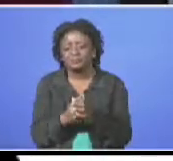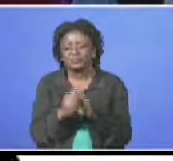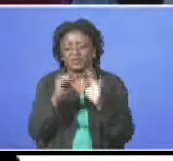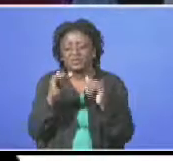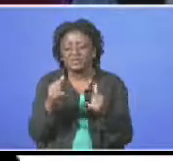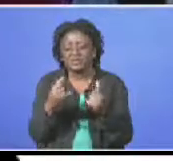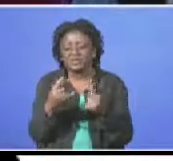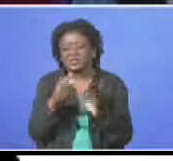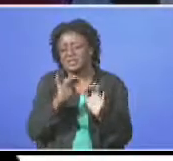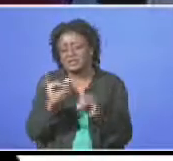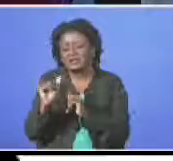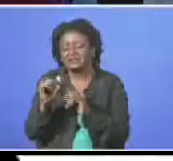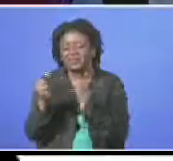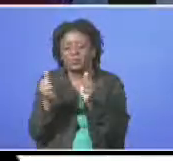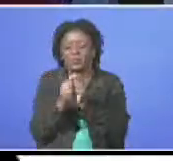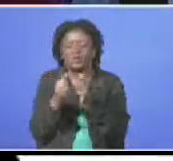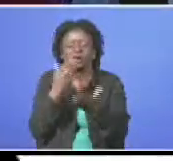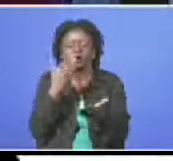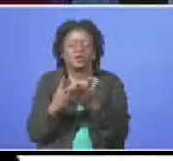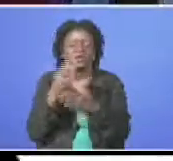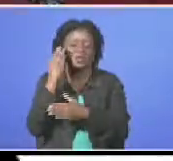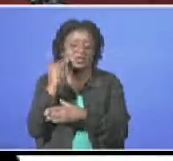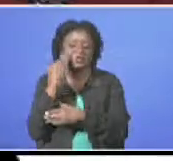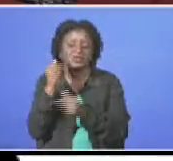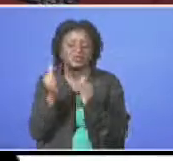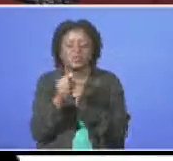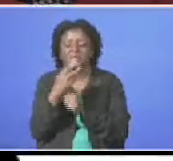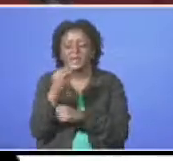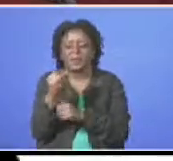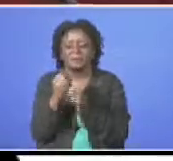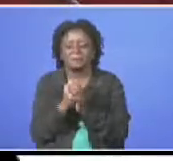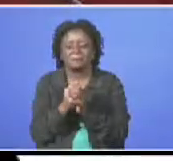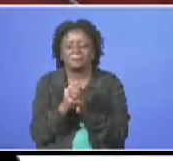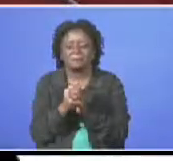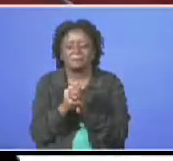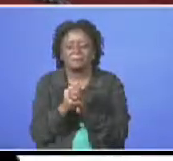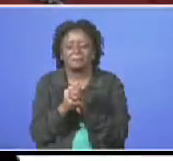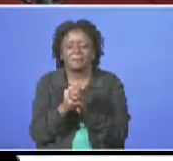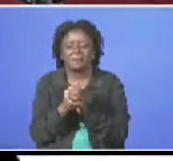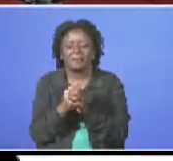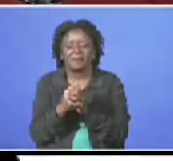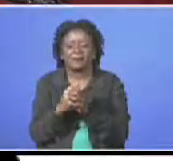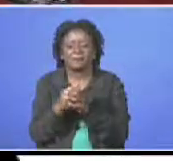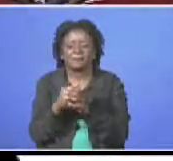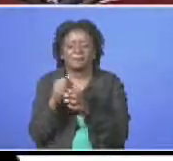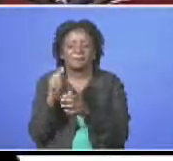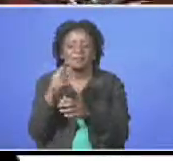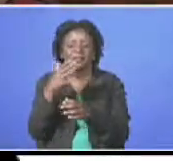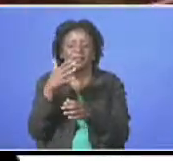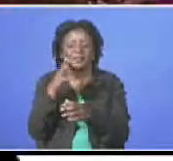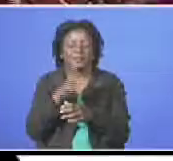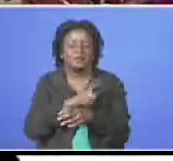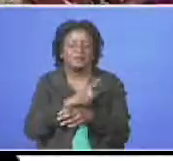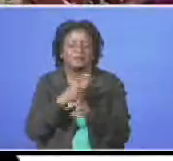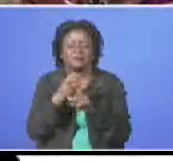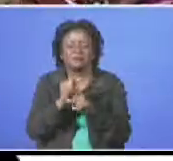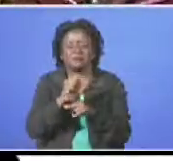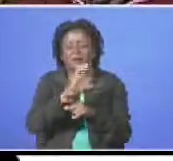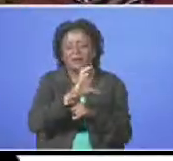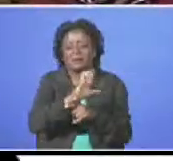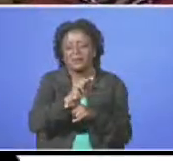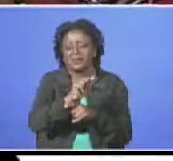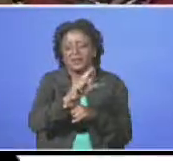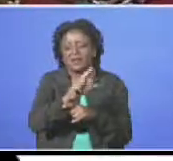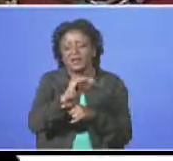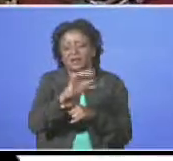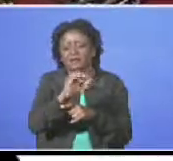Just basically leaving with a good experience with them. California native Martin Lizzie explained that she was happy to see Albury's